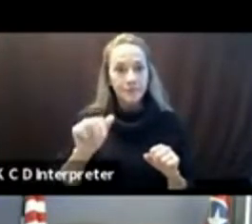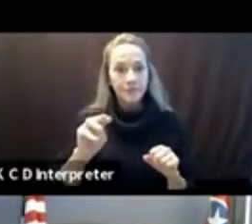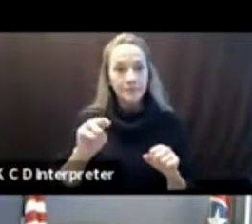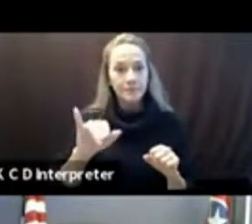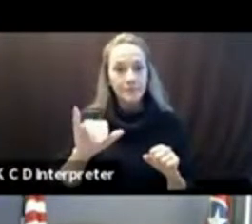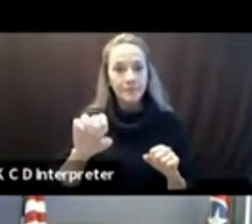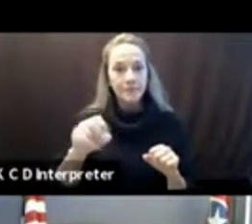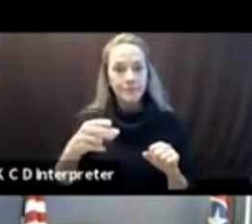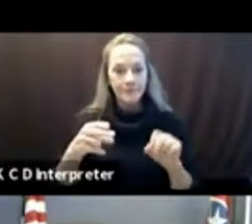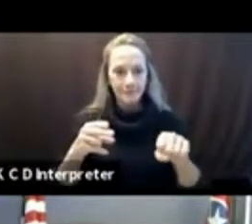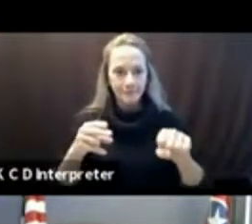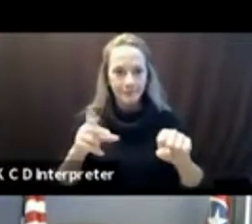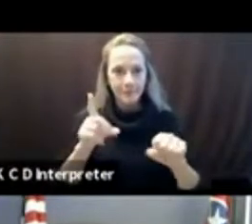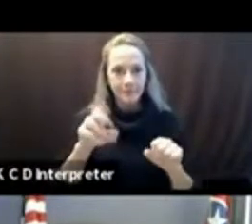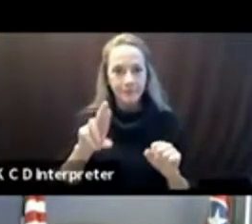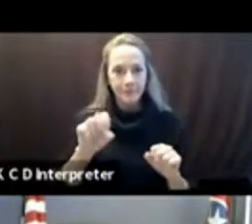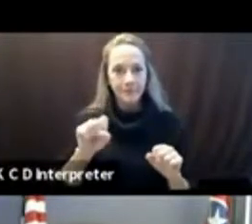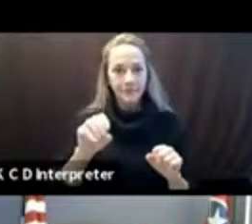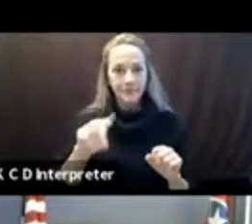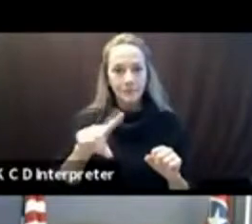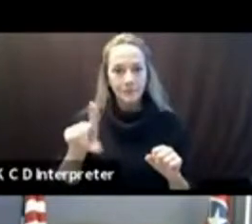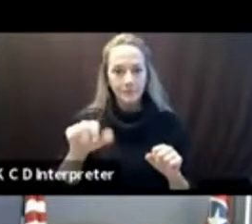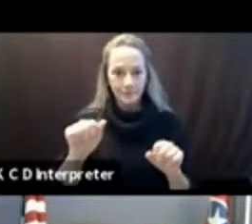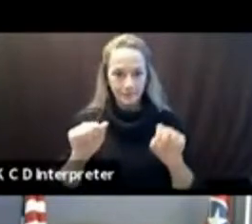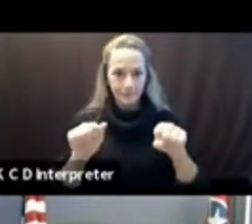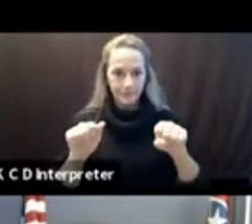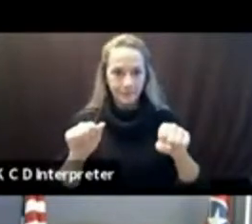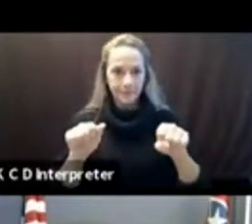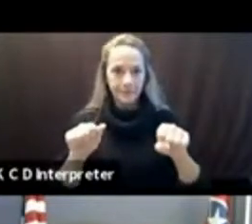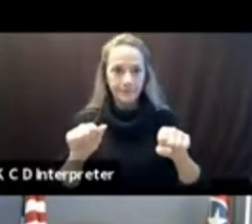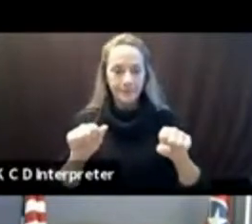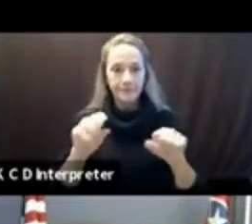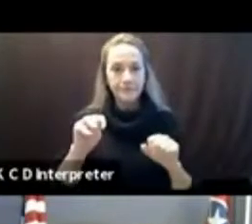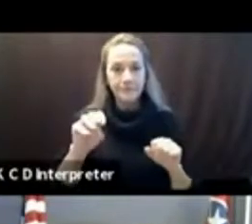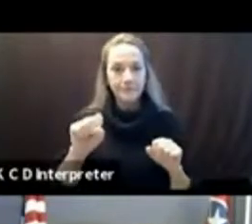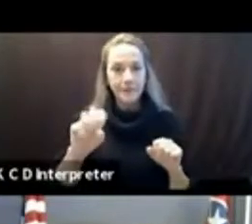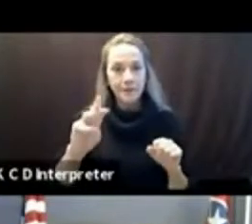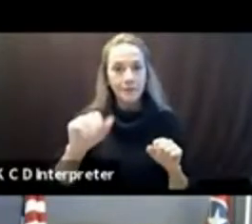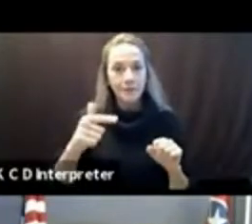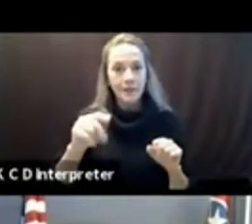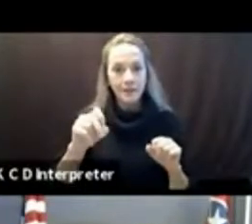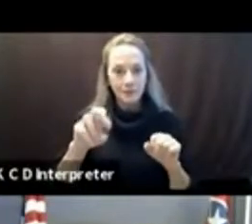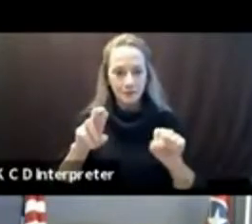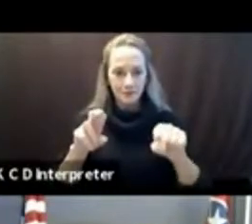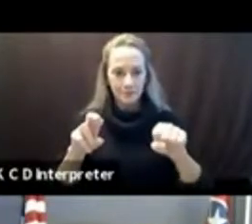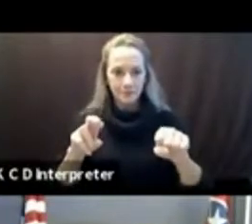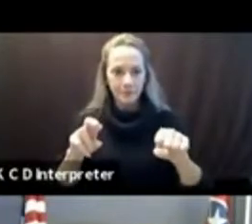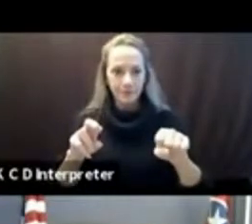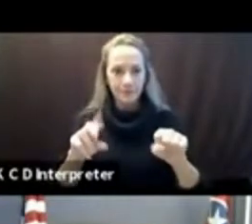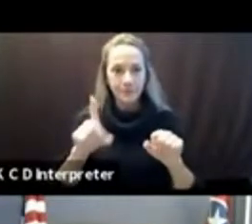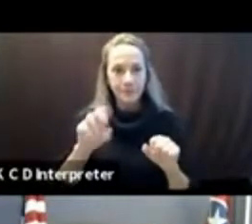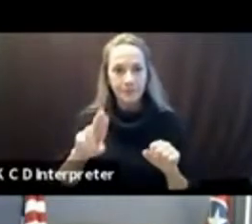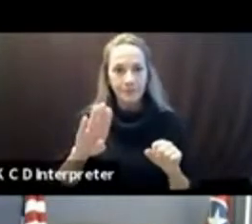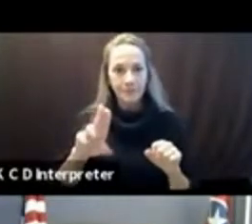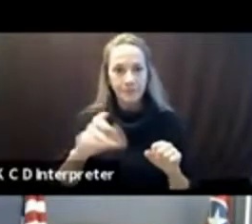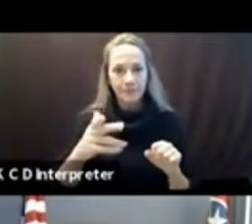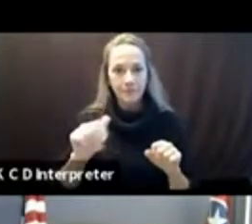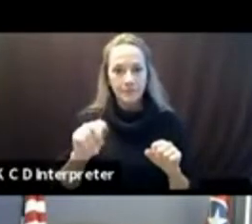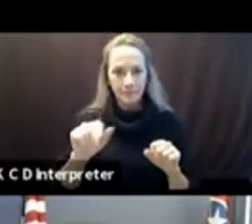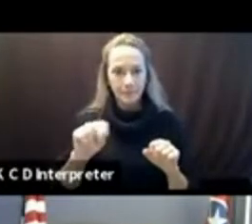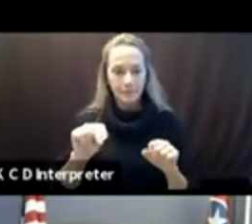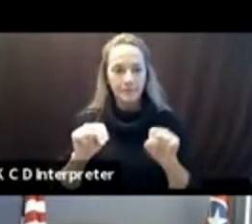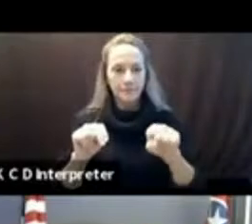Yes. Dr. Souza, Yes. Ms. Wagner, Yes. Dr. Buchanan.